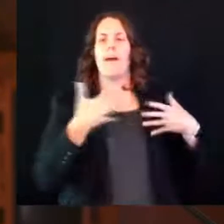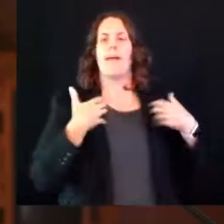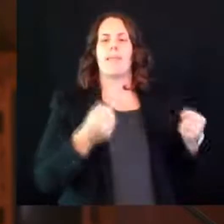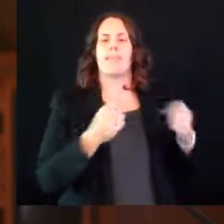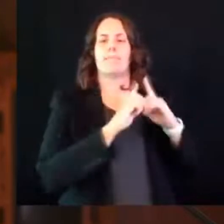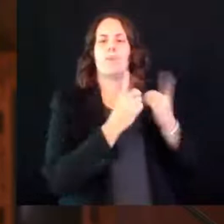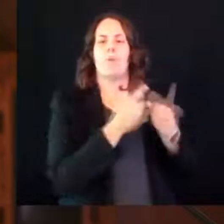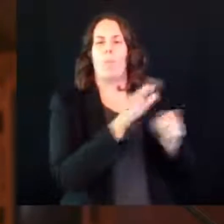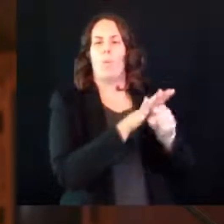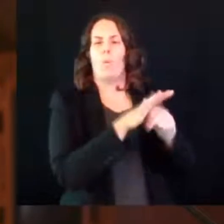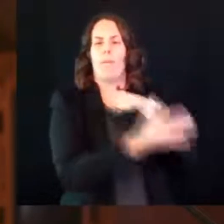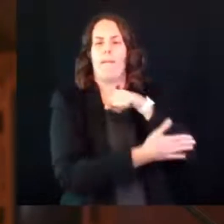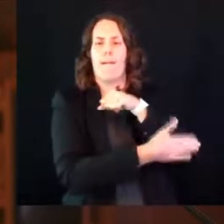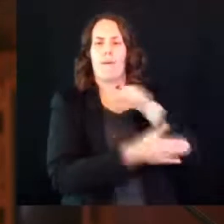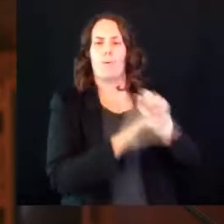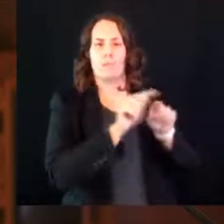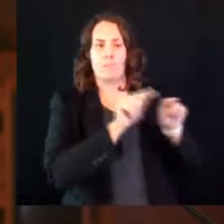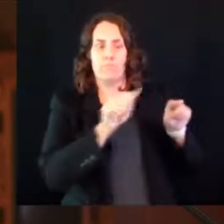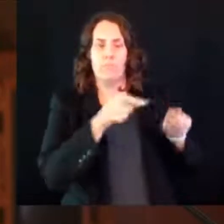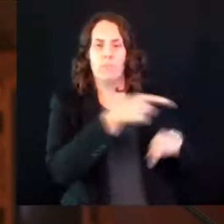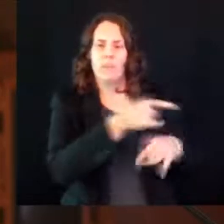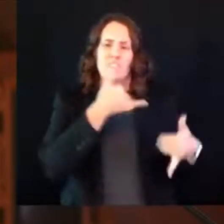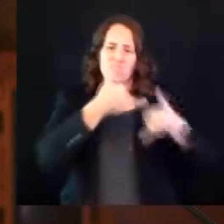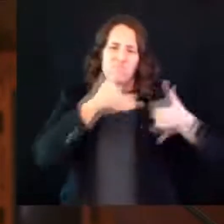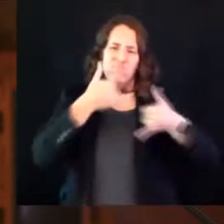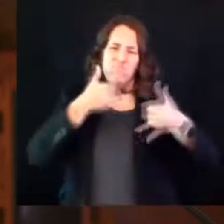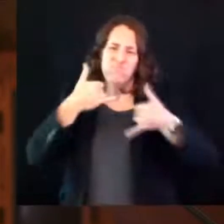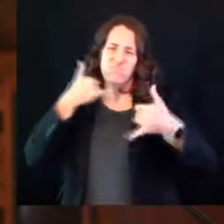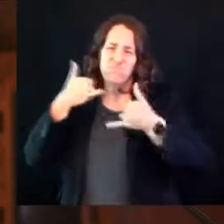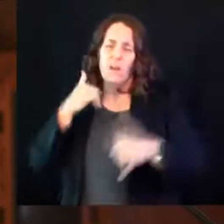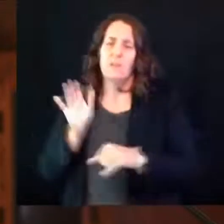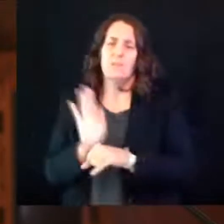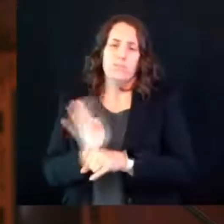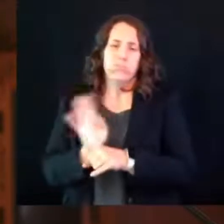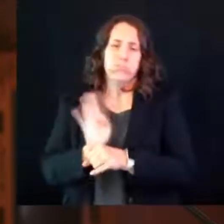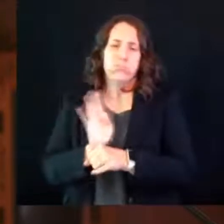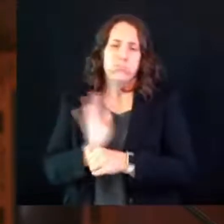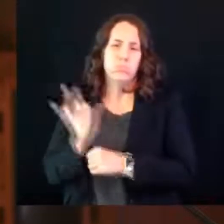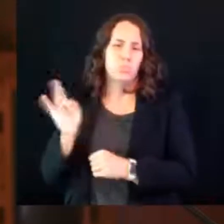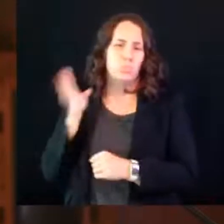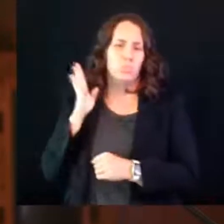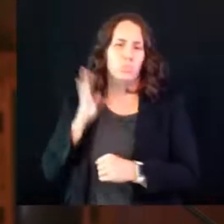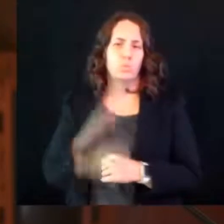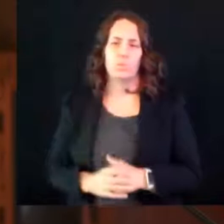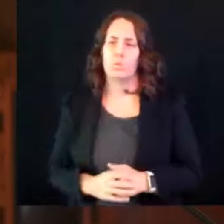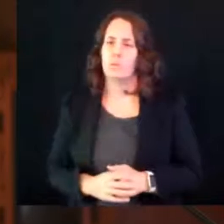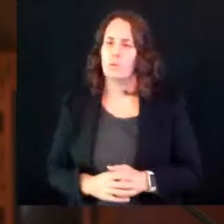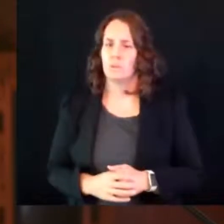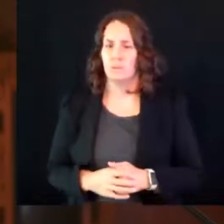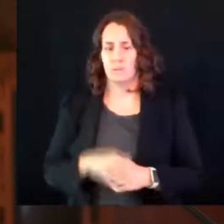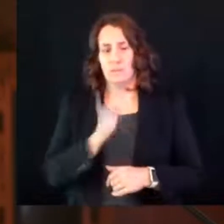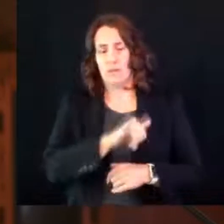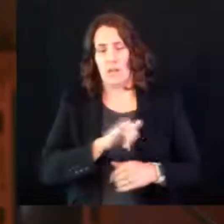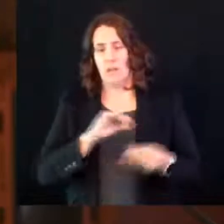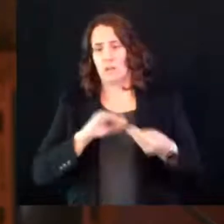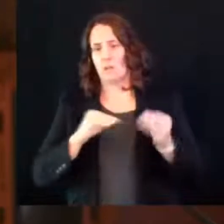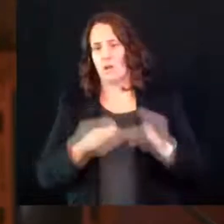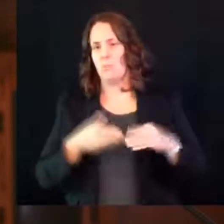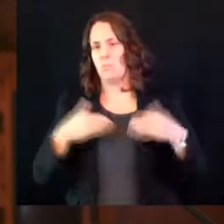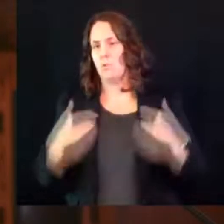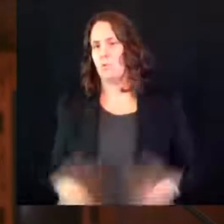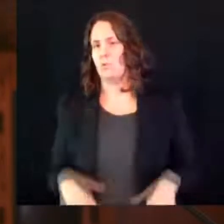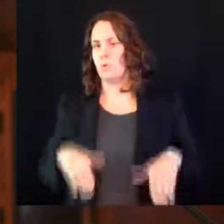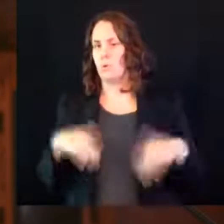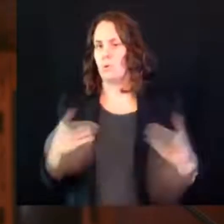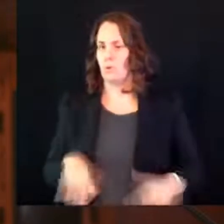absolutely, as these cases have risen rapidly in the last couple of weeks, have seen the inability